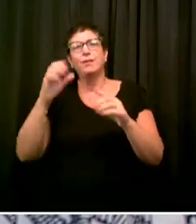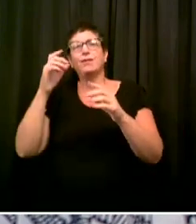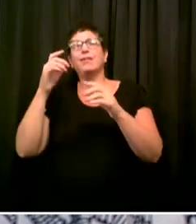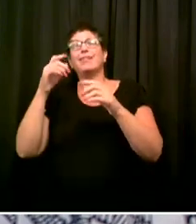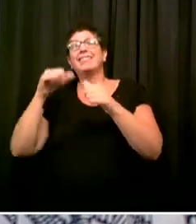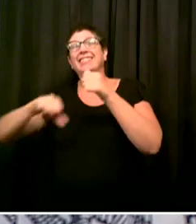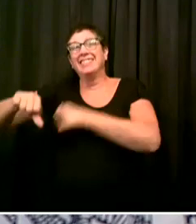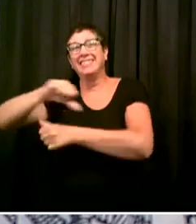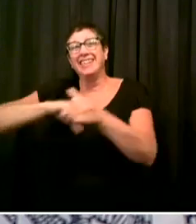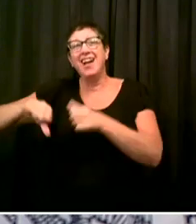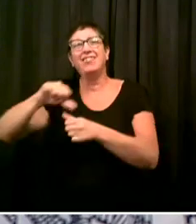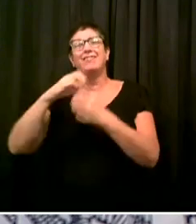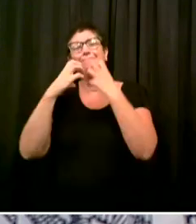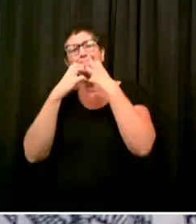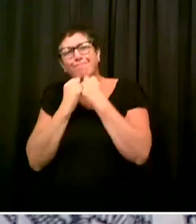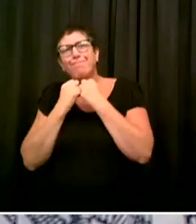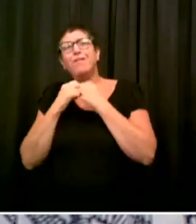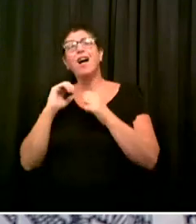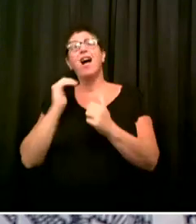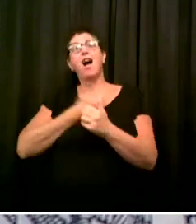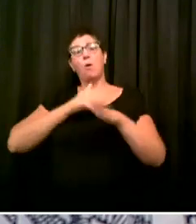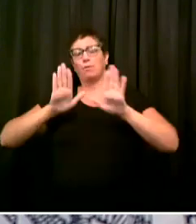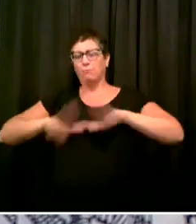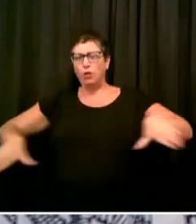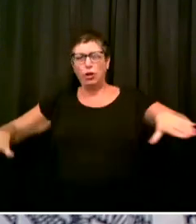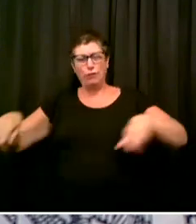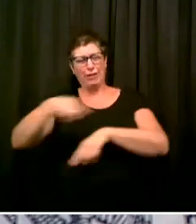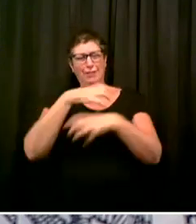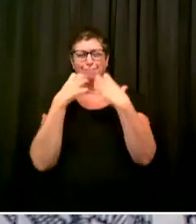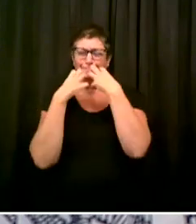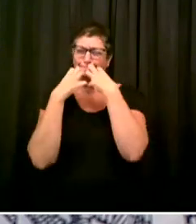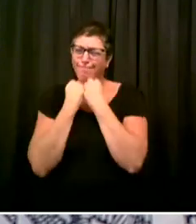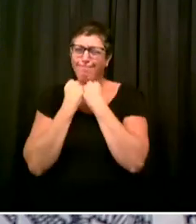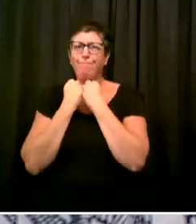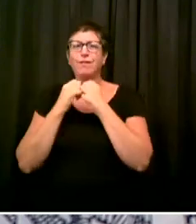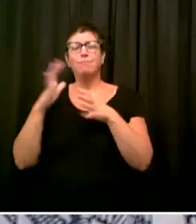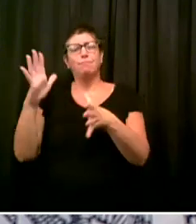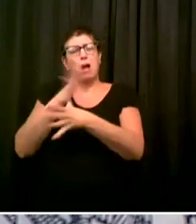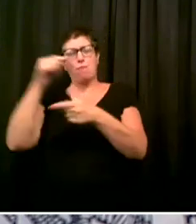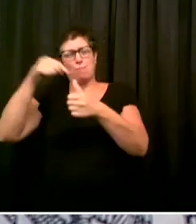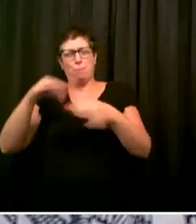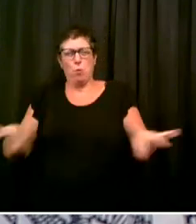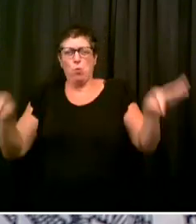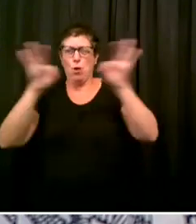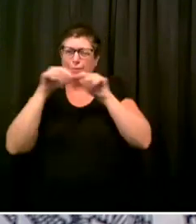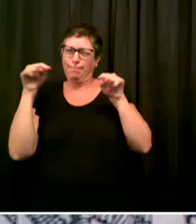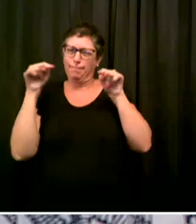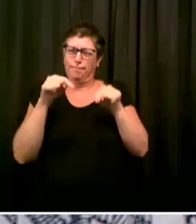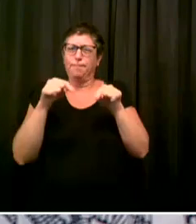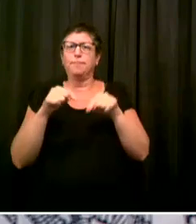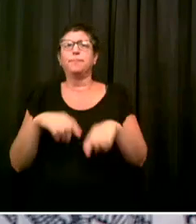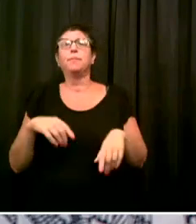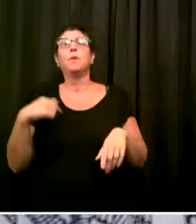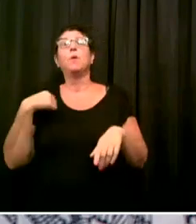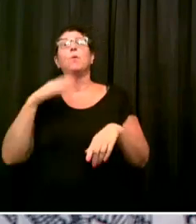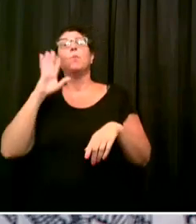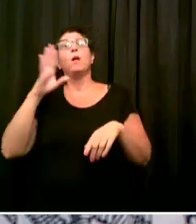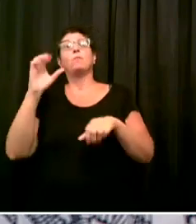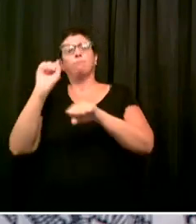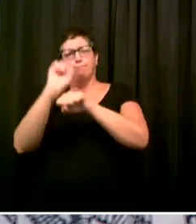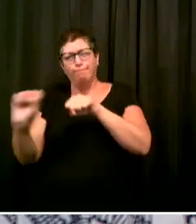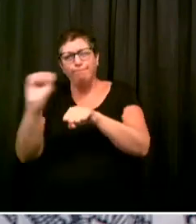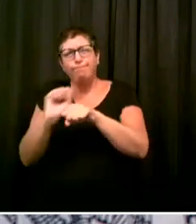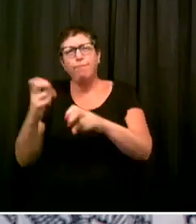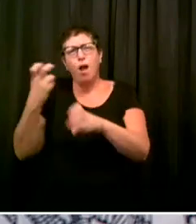And we are going to do a lot of hard work to help our children move forward. And I said this a long time ago when we started Pre-K for